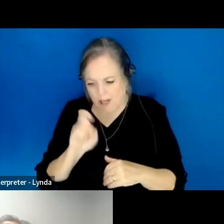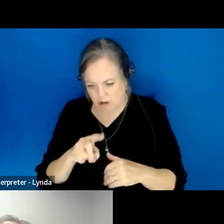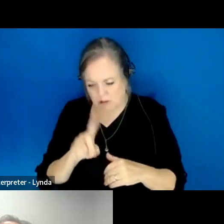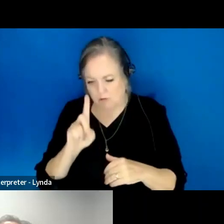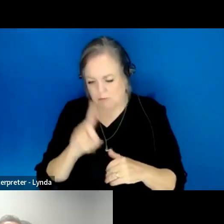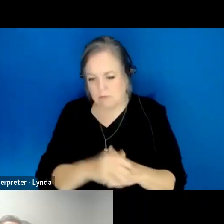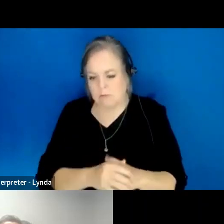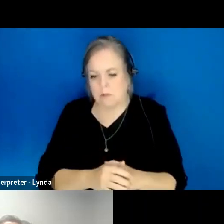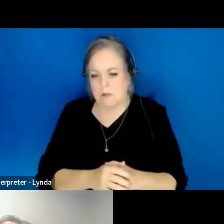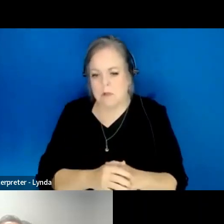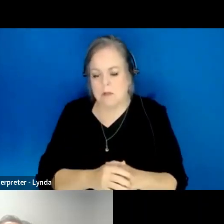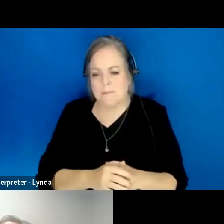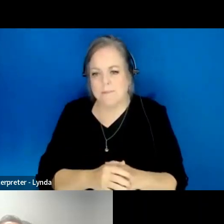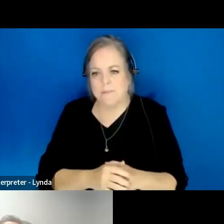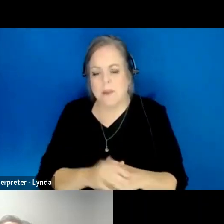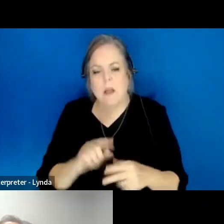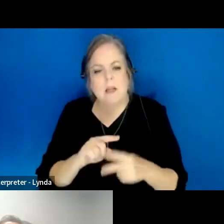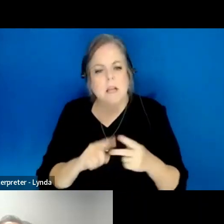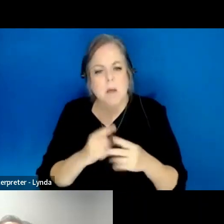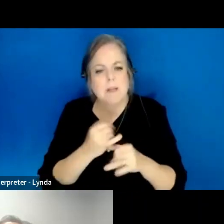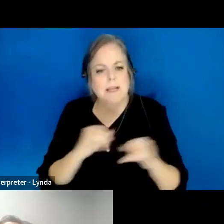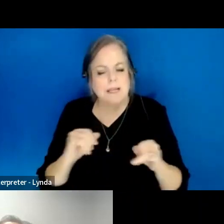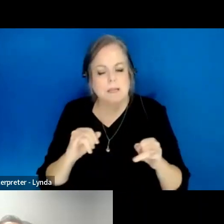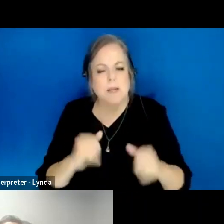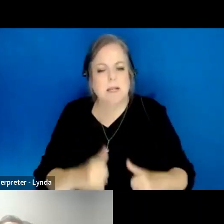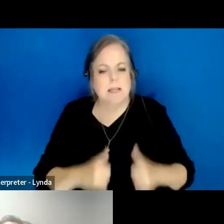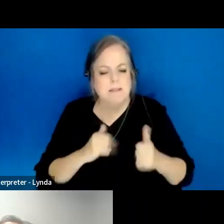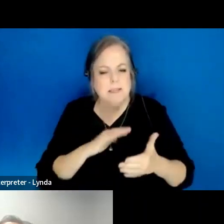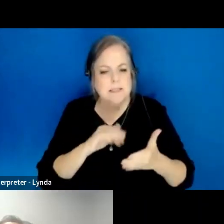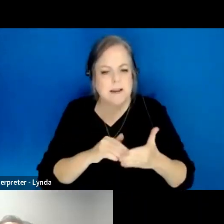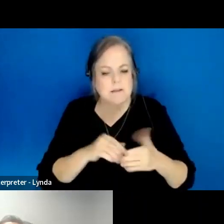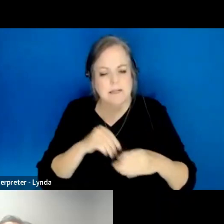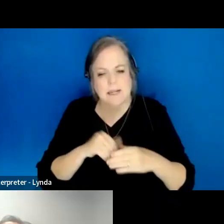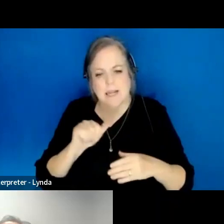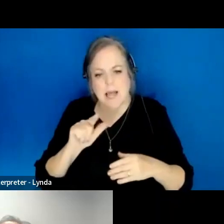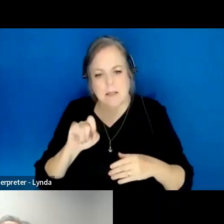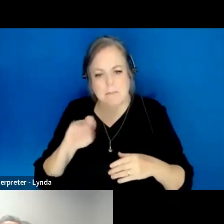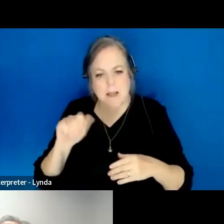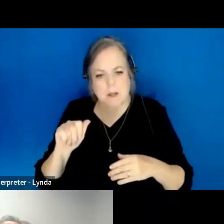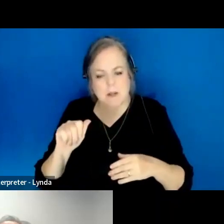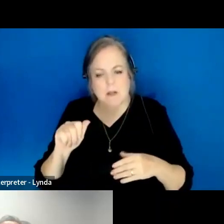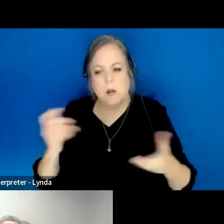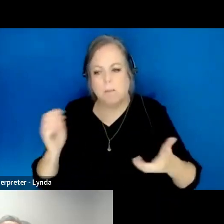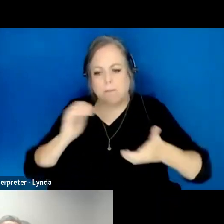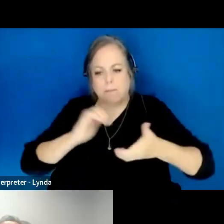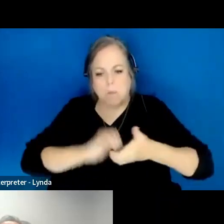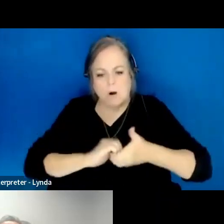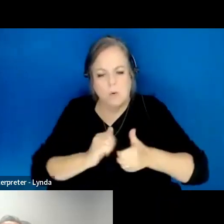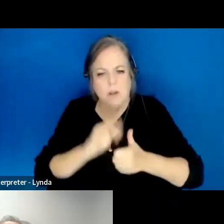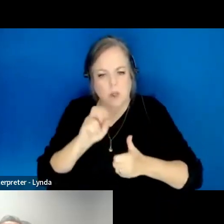here. A couple of independent living centers in Alabama are partnering under the United States Aging Grant to provide